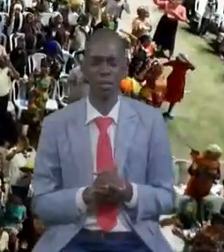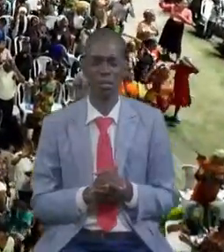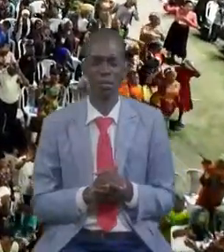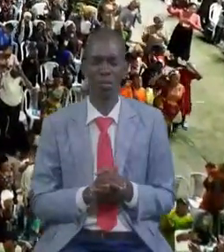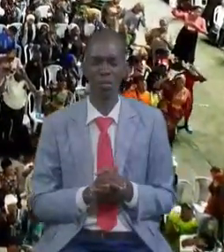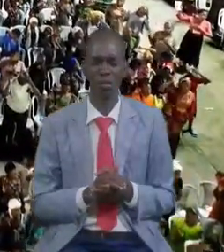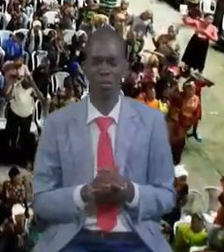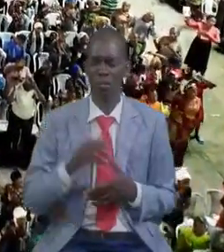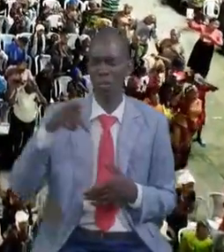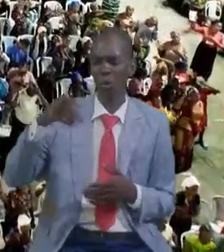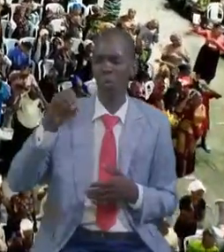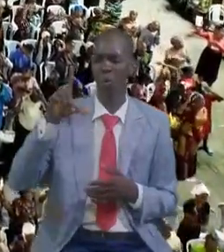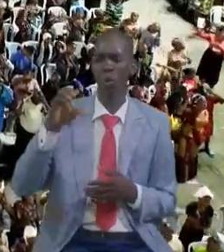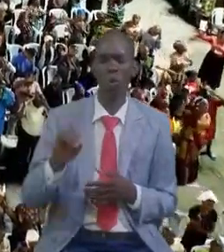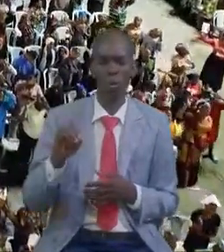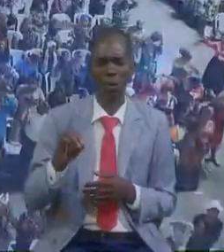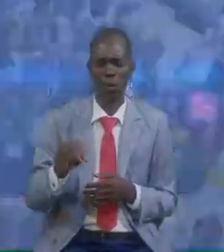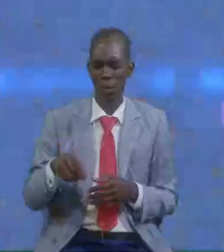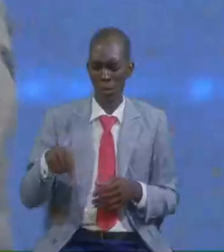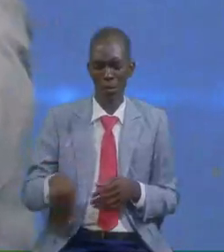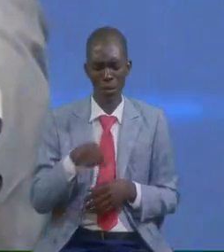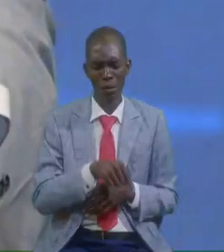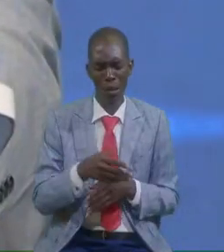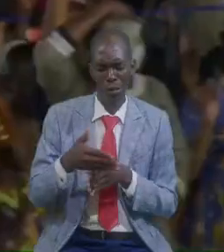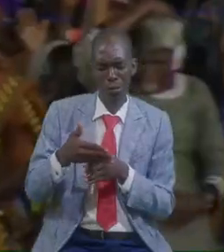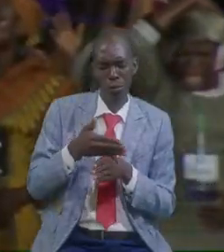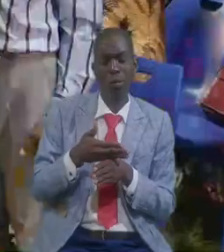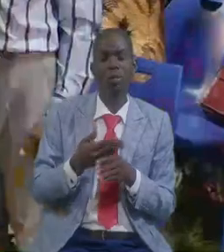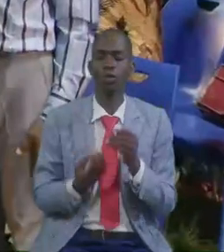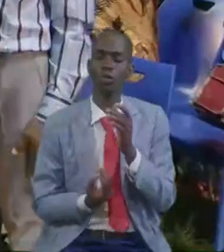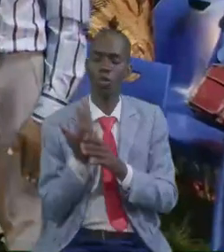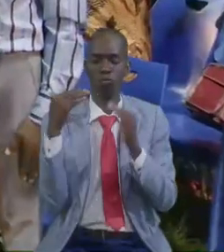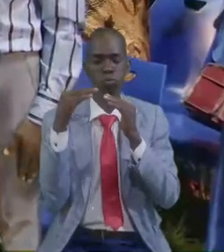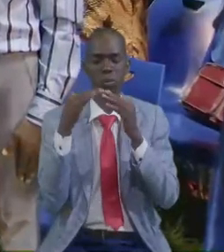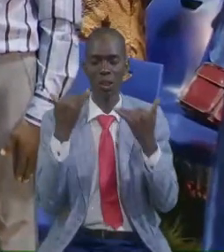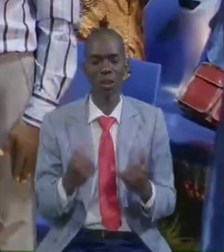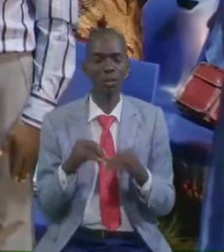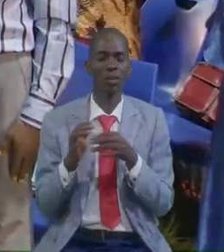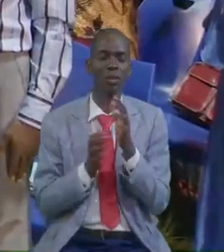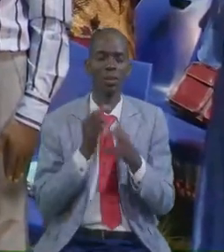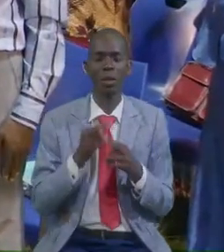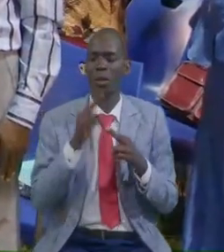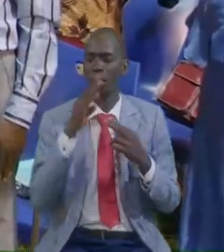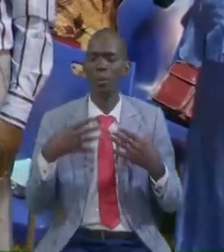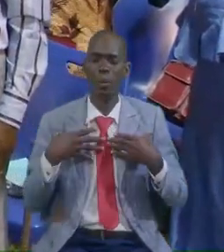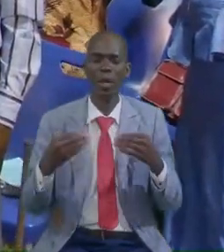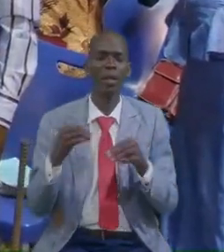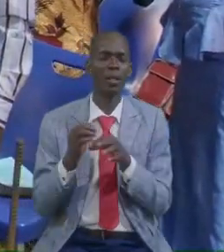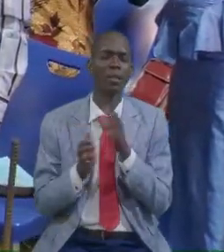Polio, short leg, grow out right now. Be healed